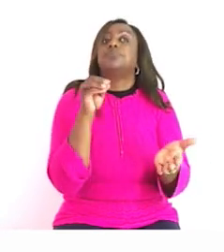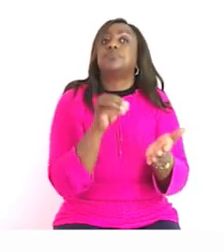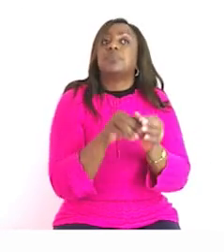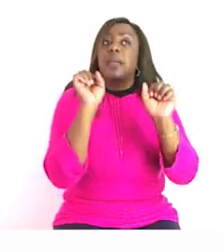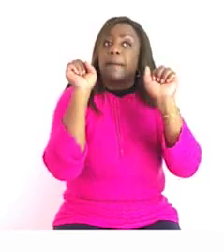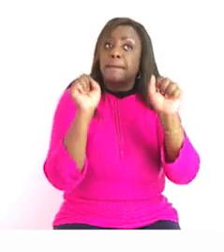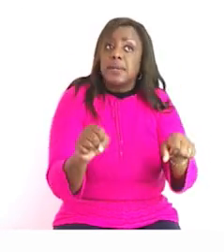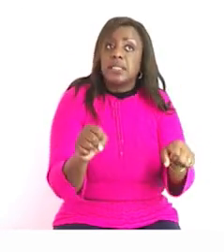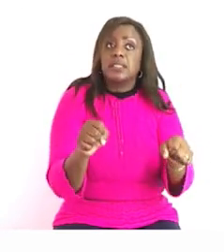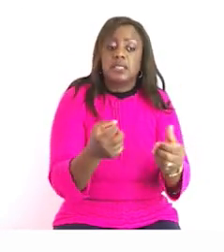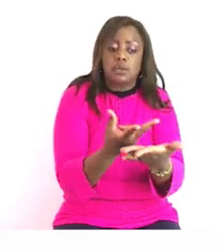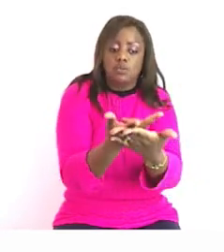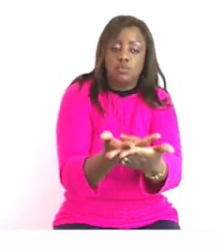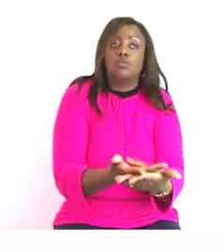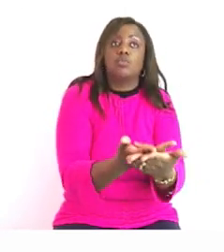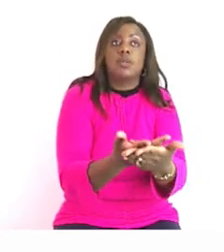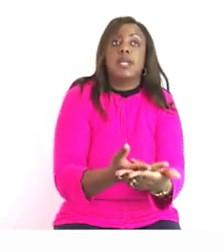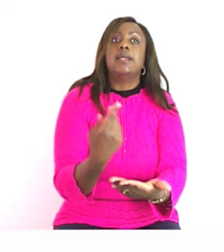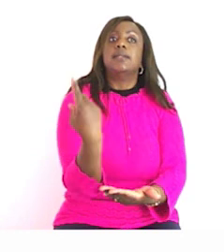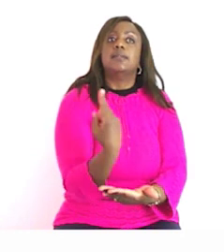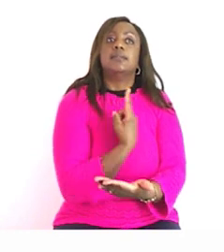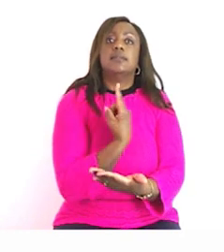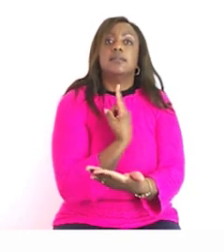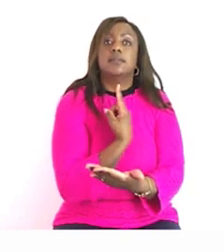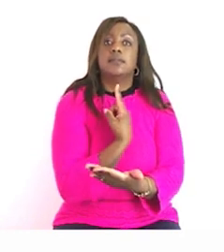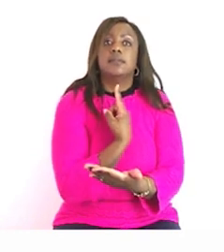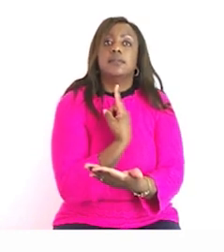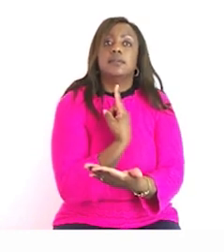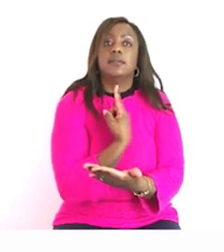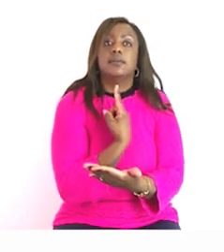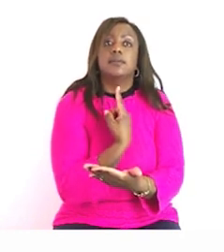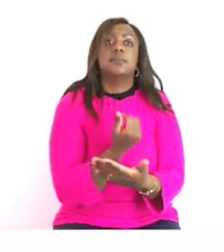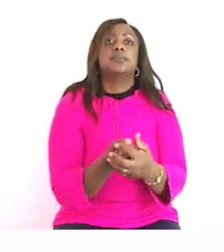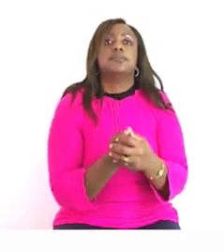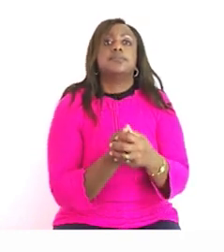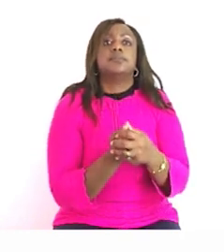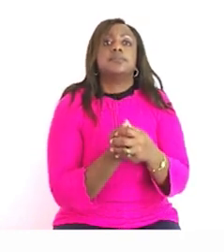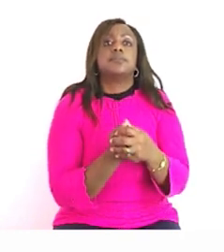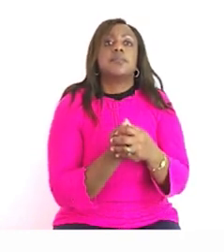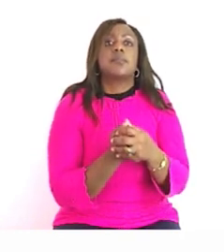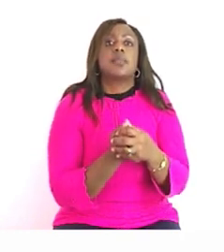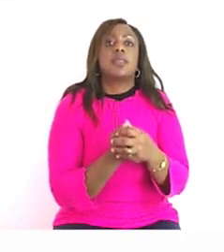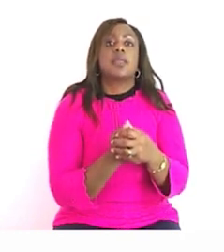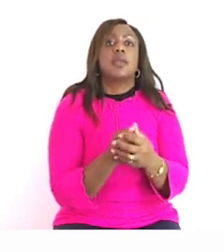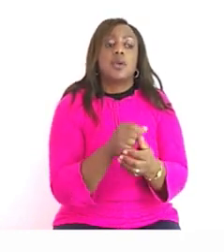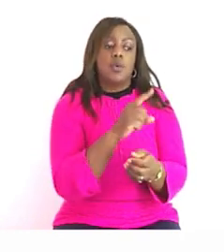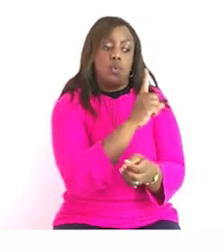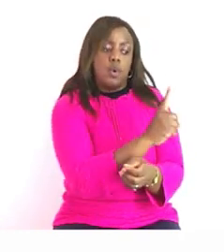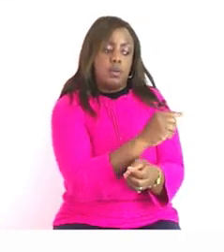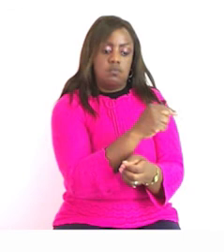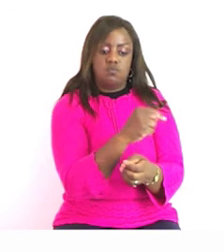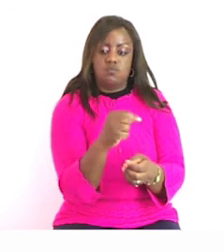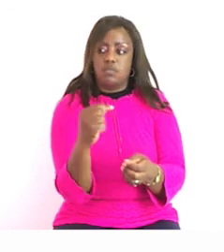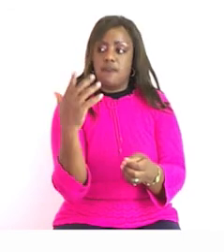rate yourself. You just need to circle the number from 1 to 5. We have